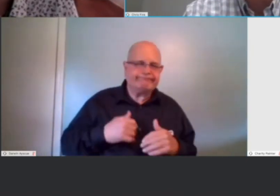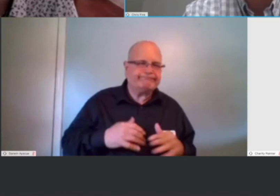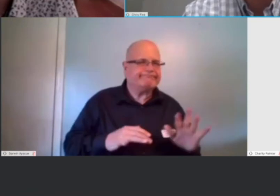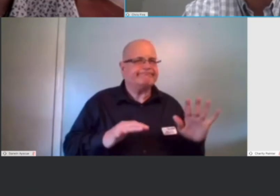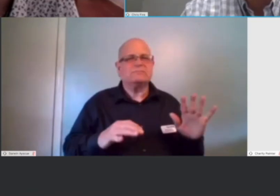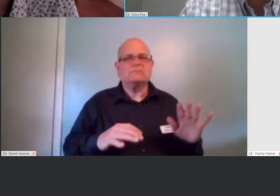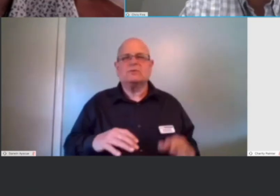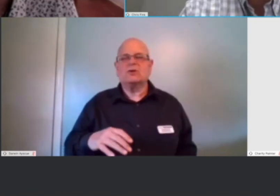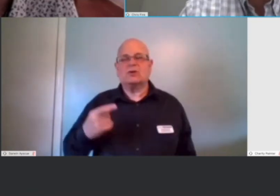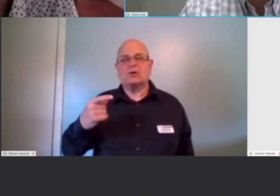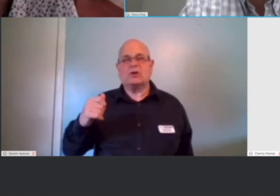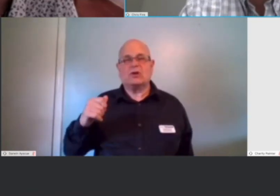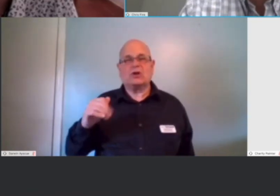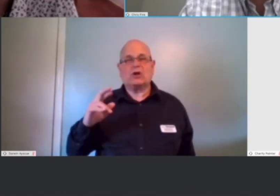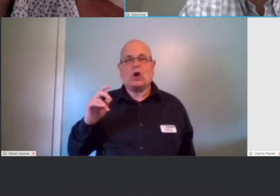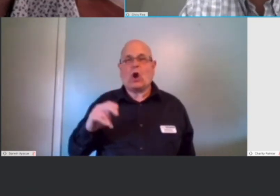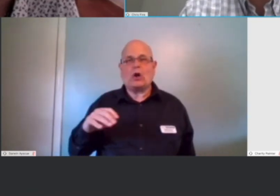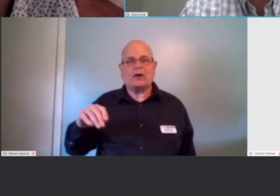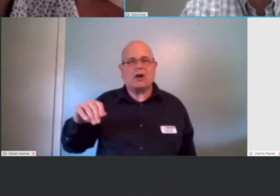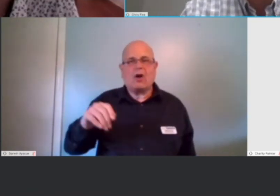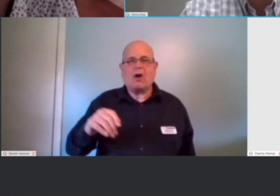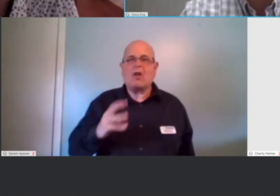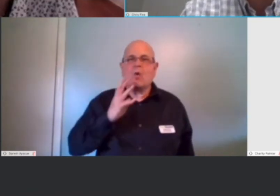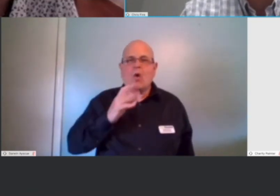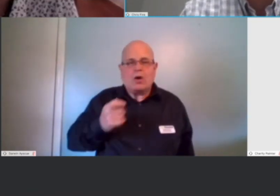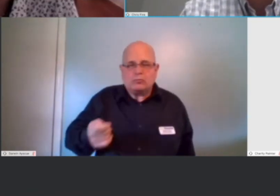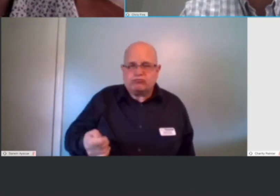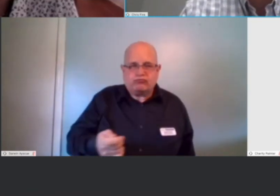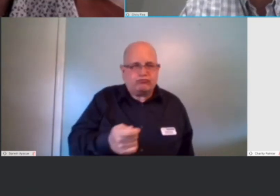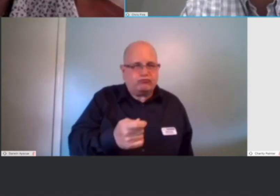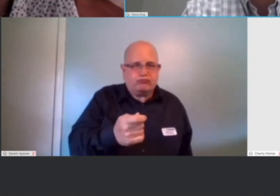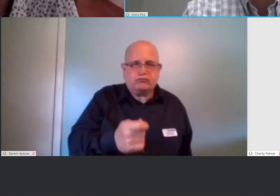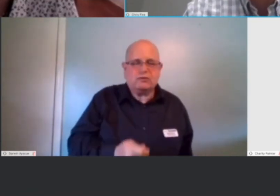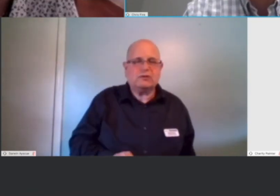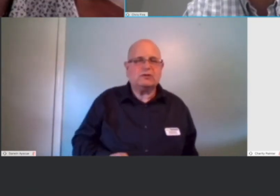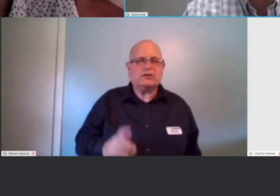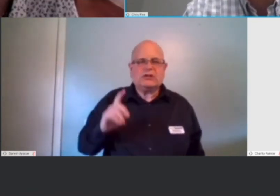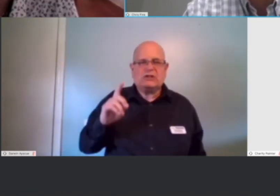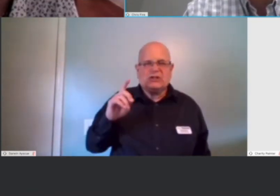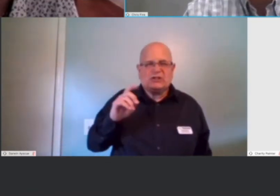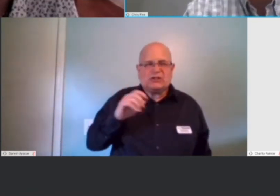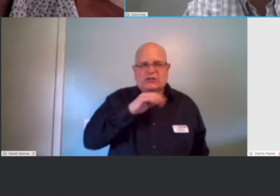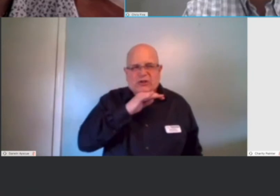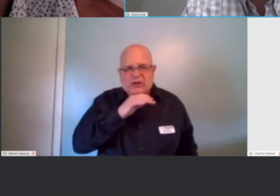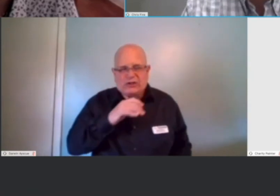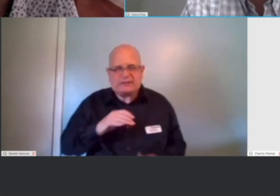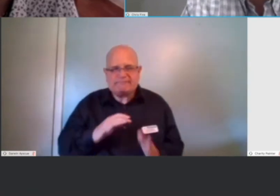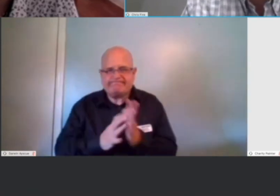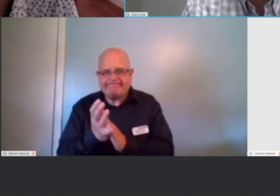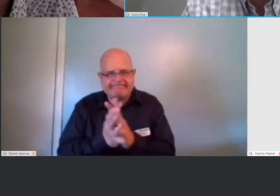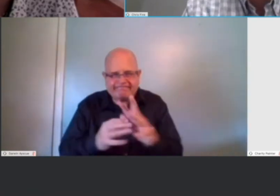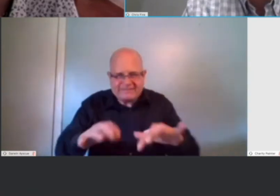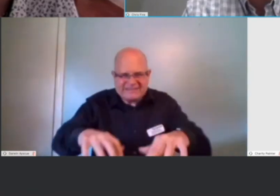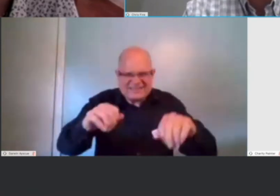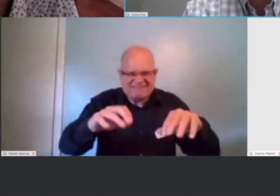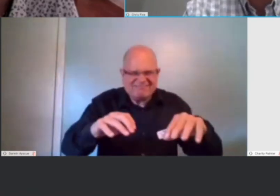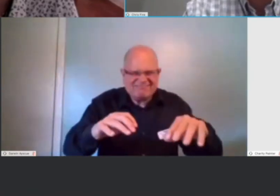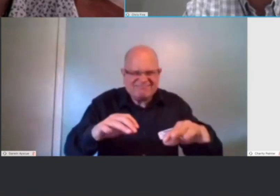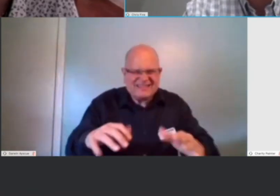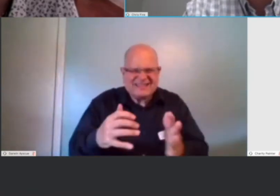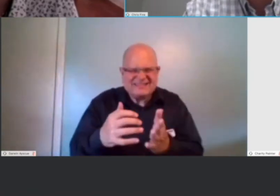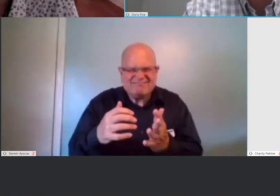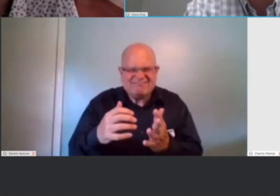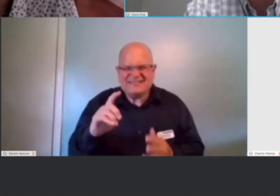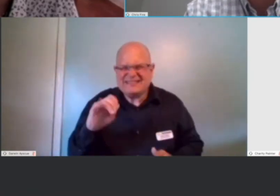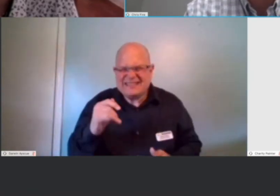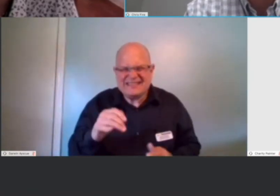garden, water plants, dig in the dirt. Things like that. What is that worth to you? And to each patient, that's